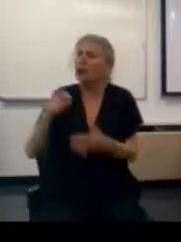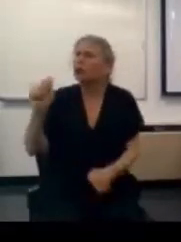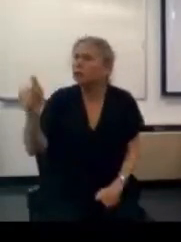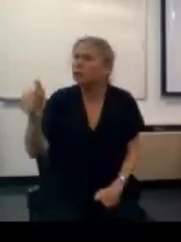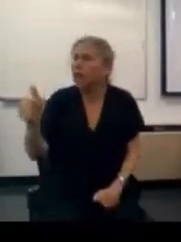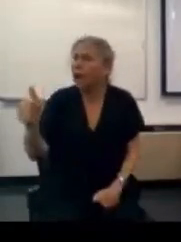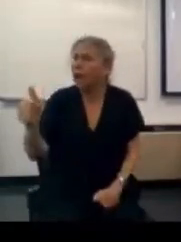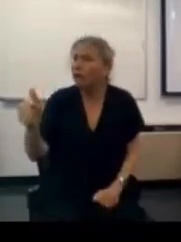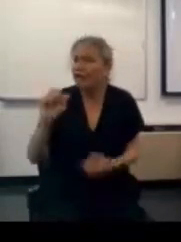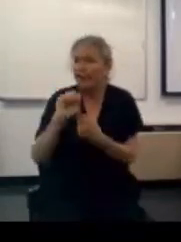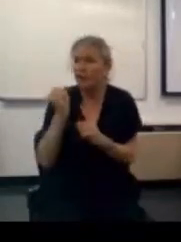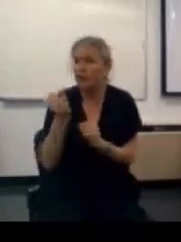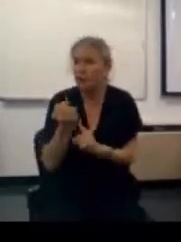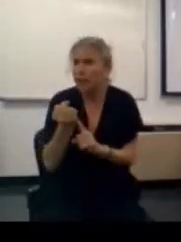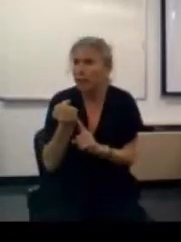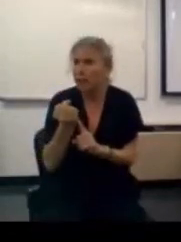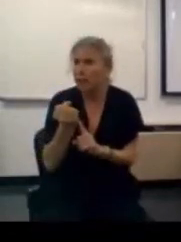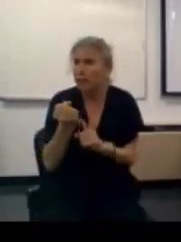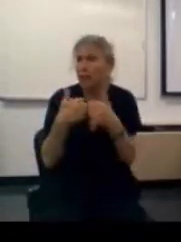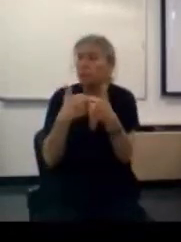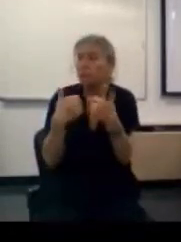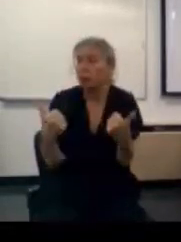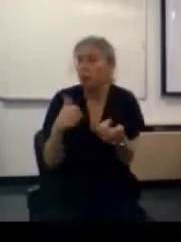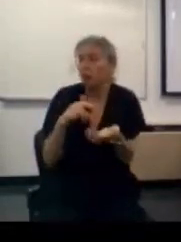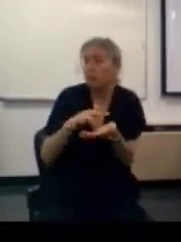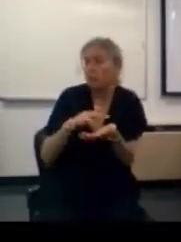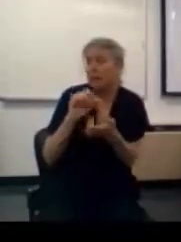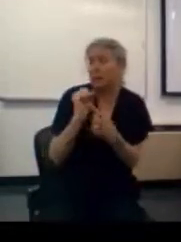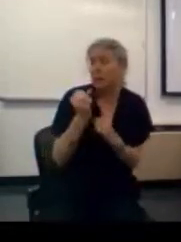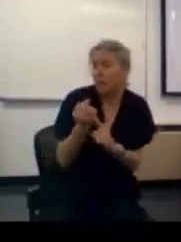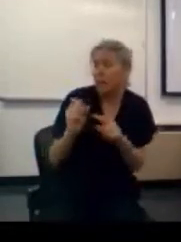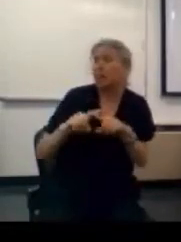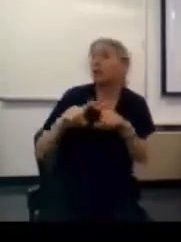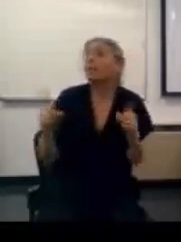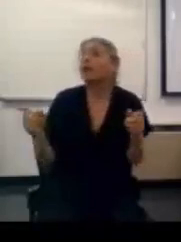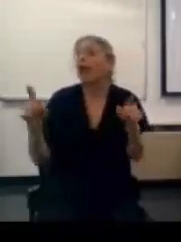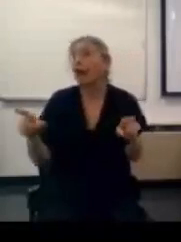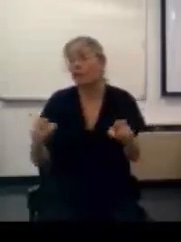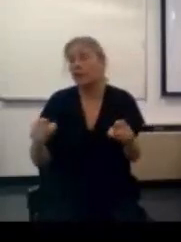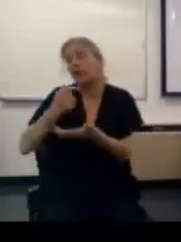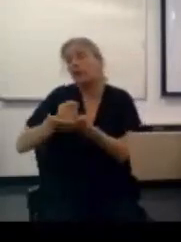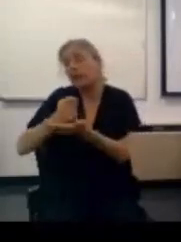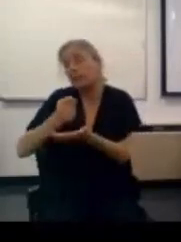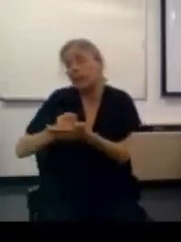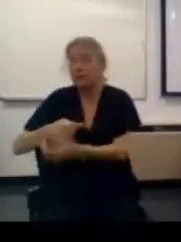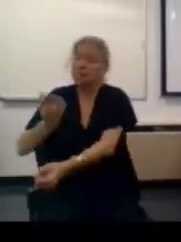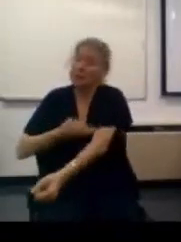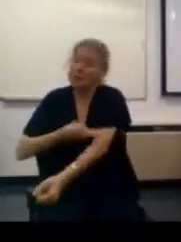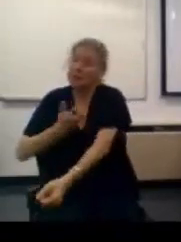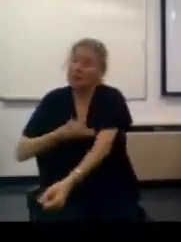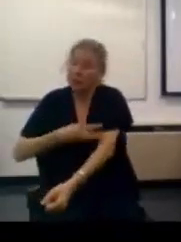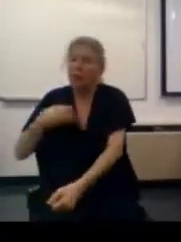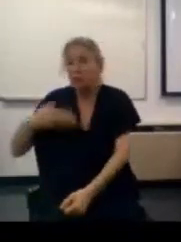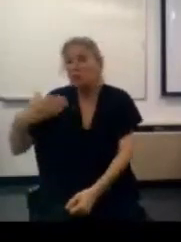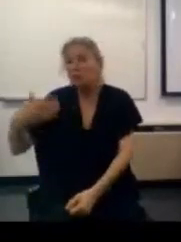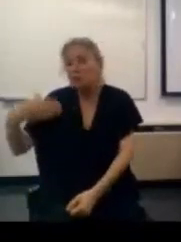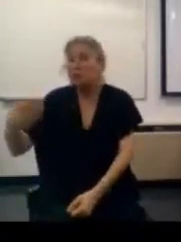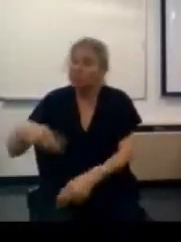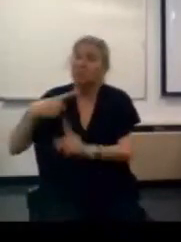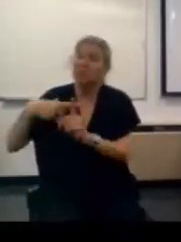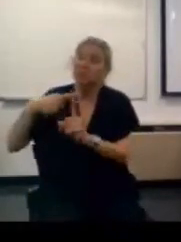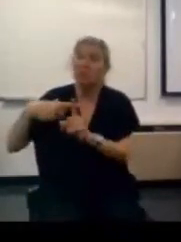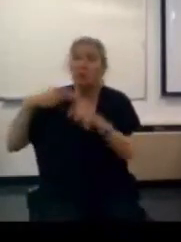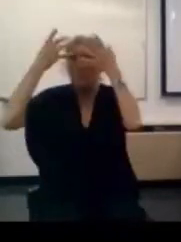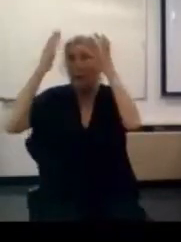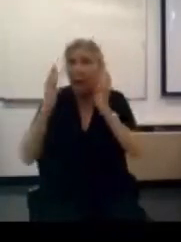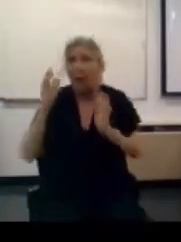you know, and you'll find yourselves in some place in your life and it may have nothing to do with medical. But I get through my treatments. You